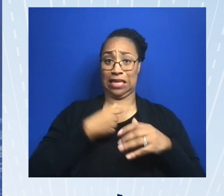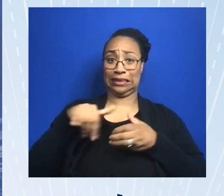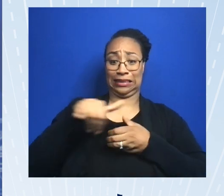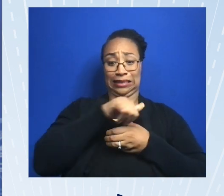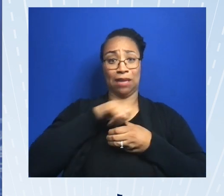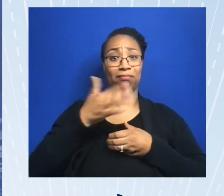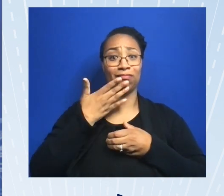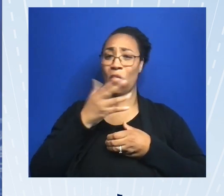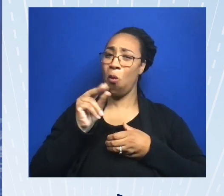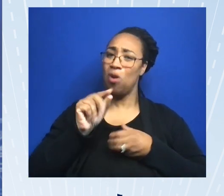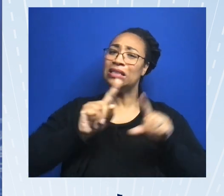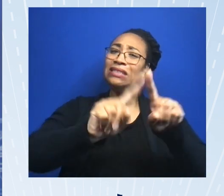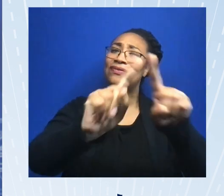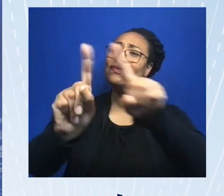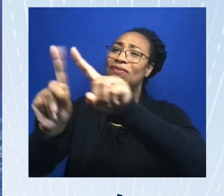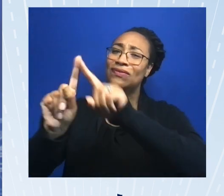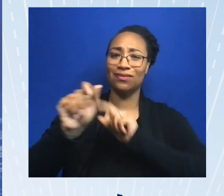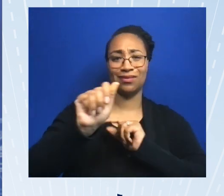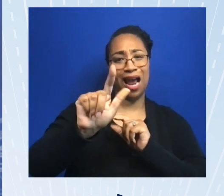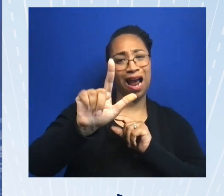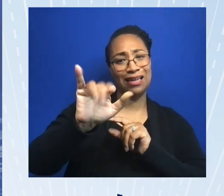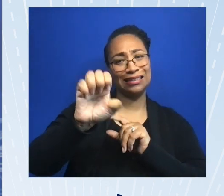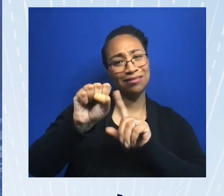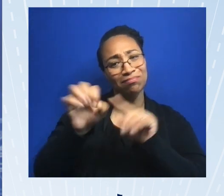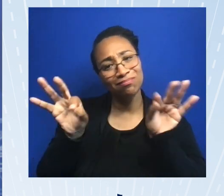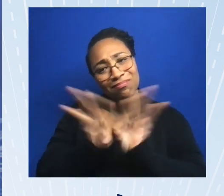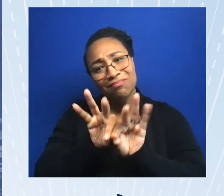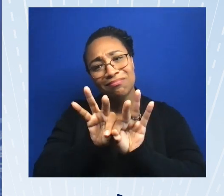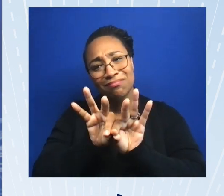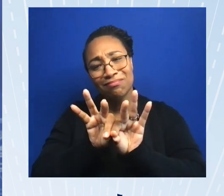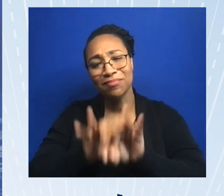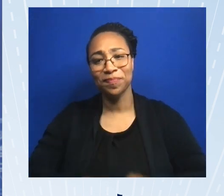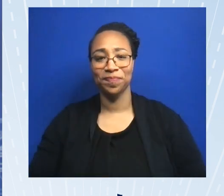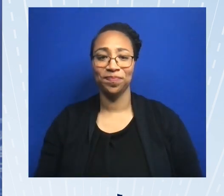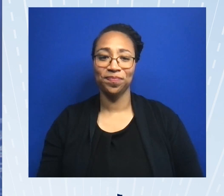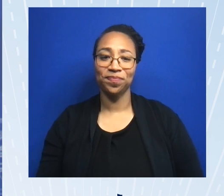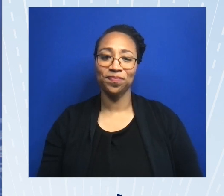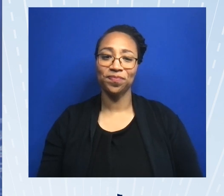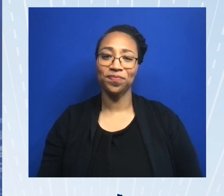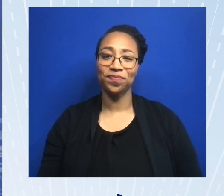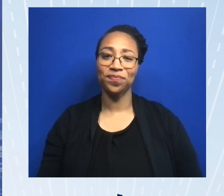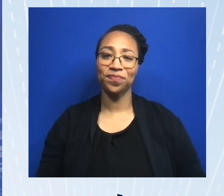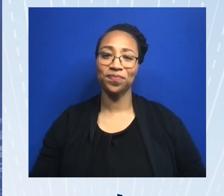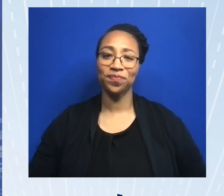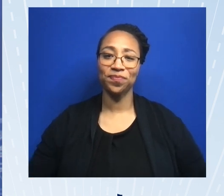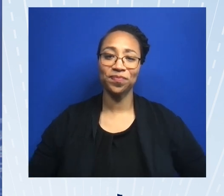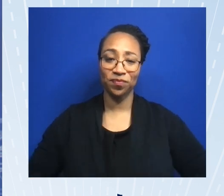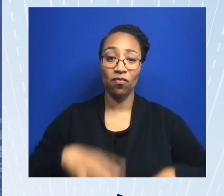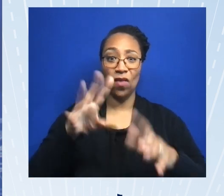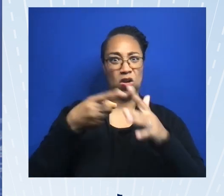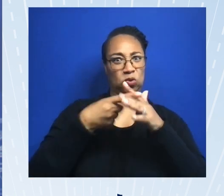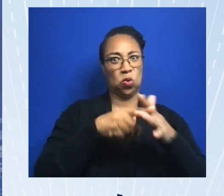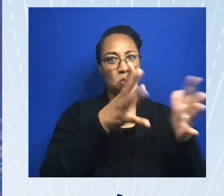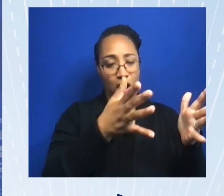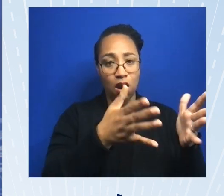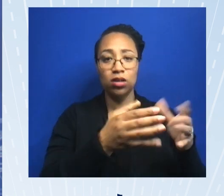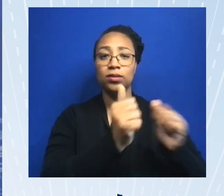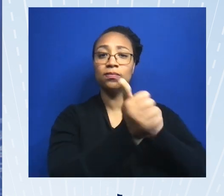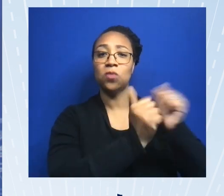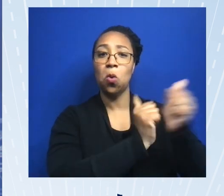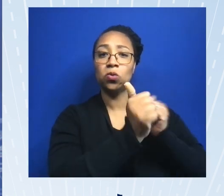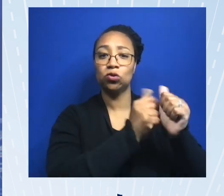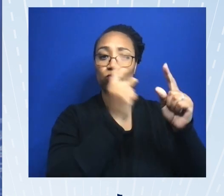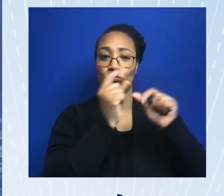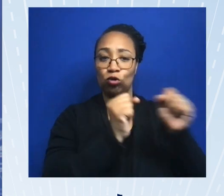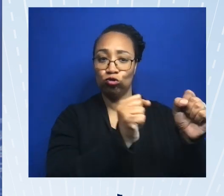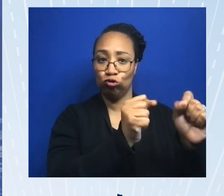National Youth Sports Strategy and the President's Council on Sports, Fitness, and Nutrition to spotlight how